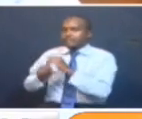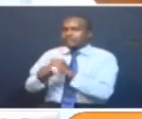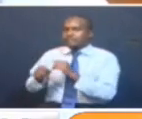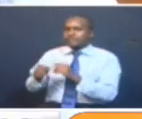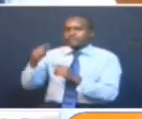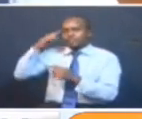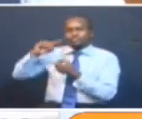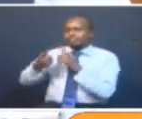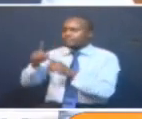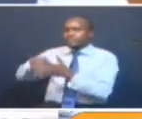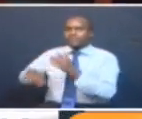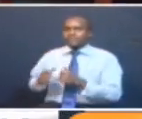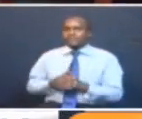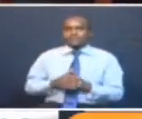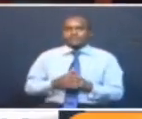mind? Well,